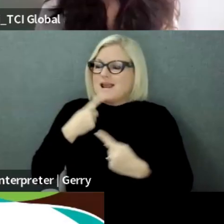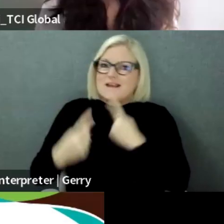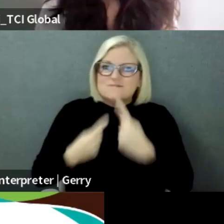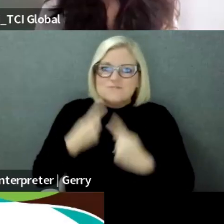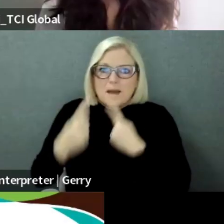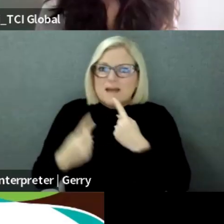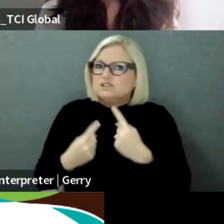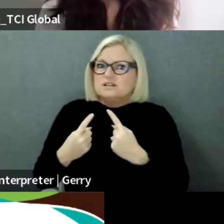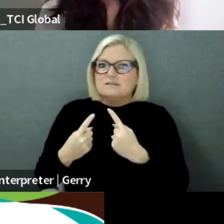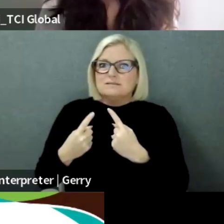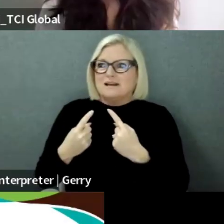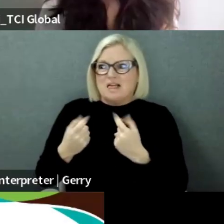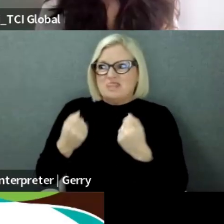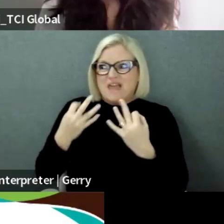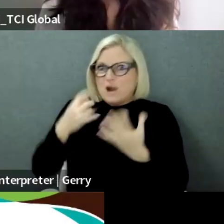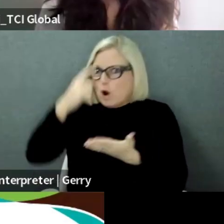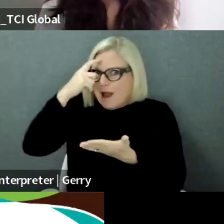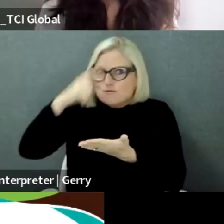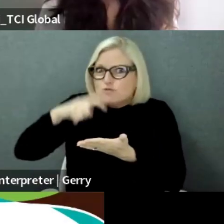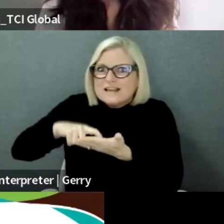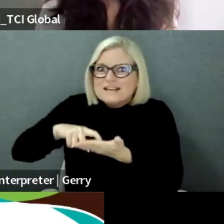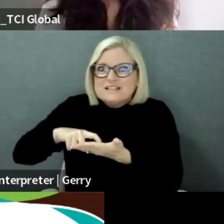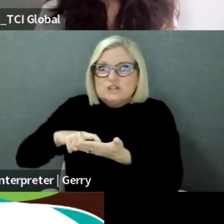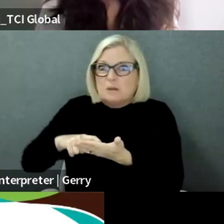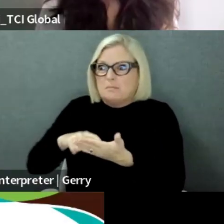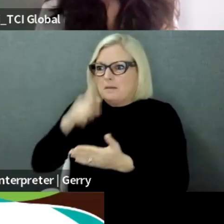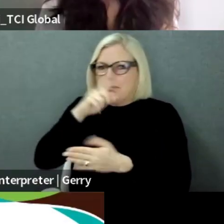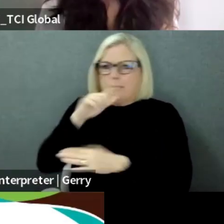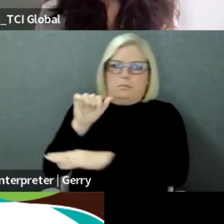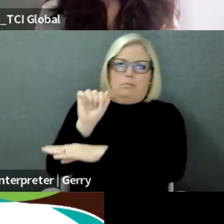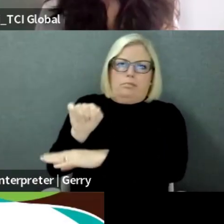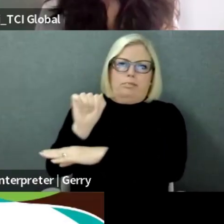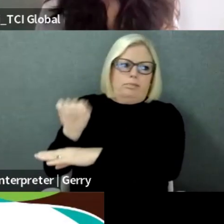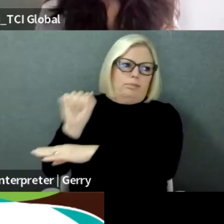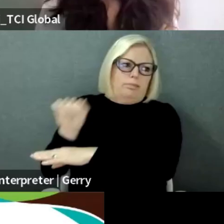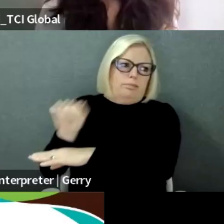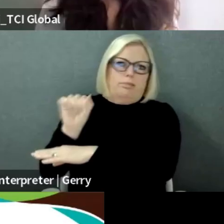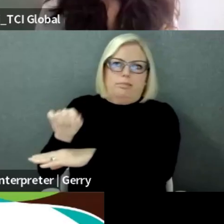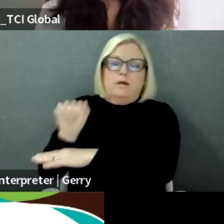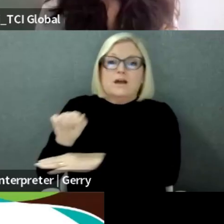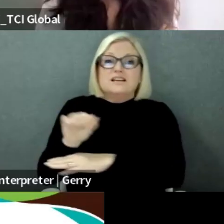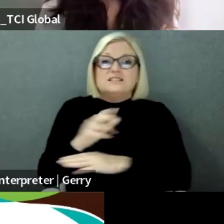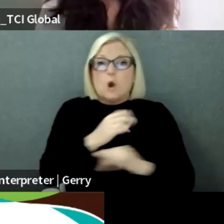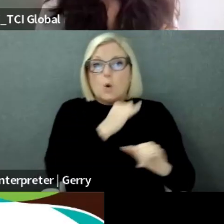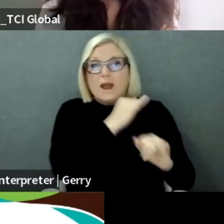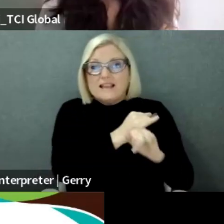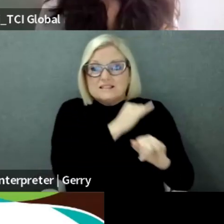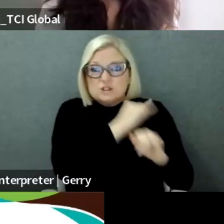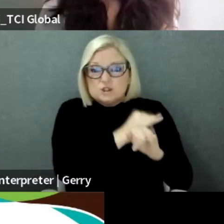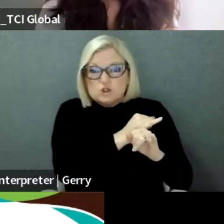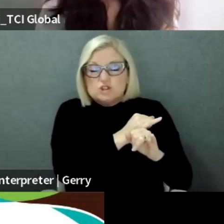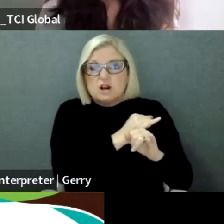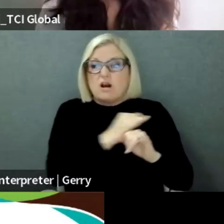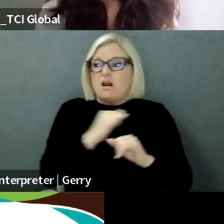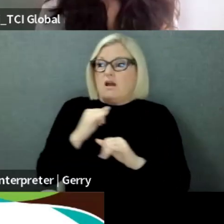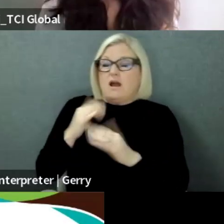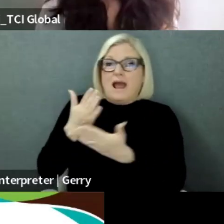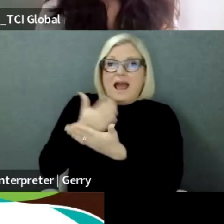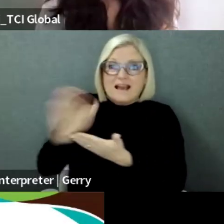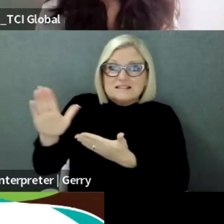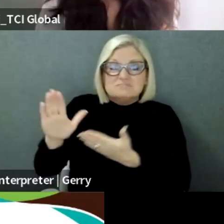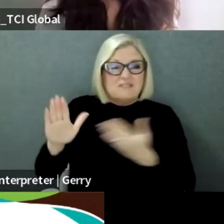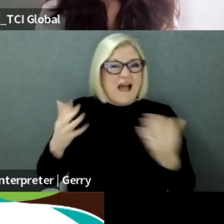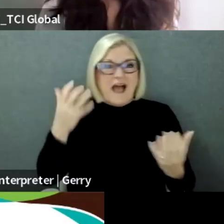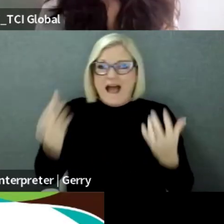participate meaningfully. So from us, institutionalization and exclusion are not only found in systems inside institutions,